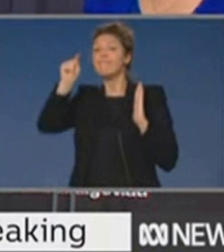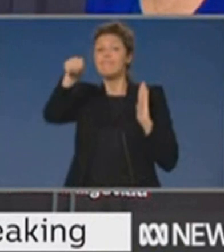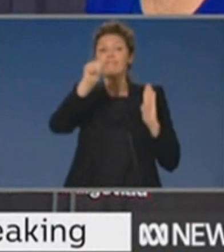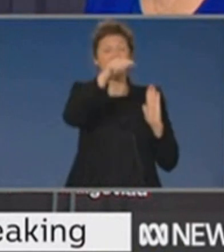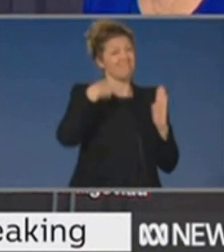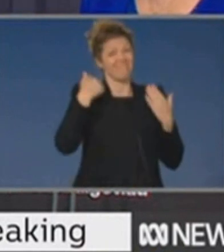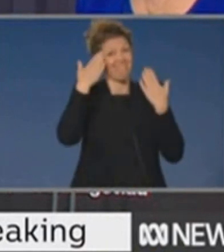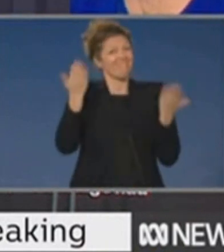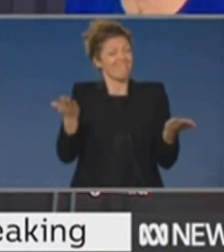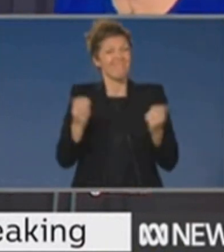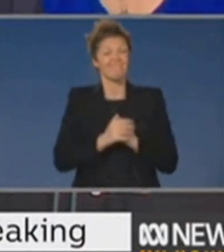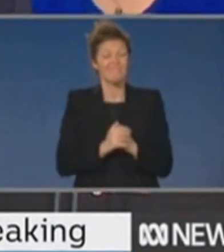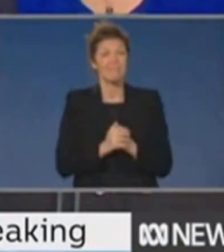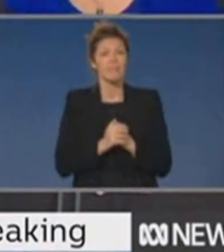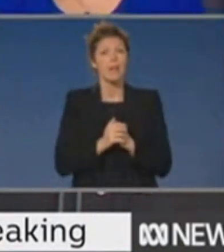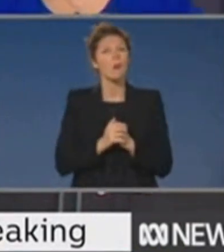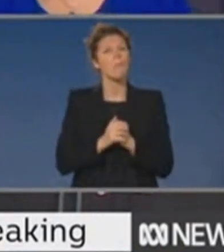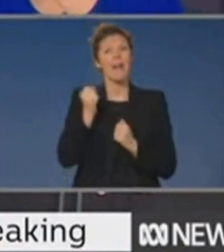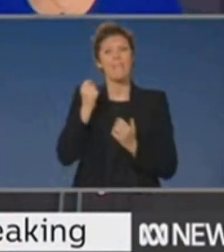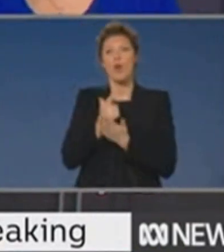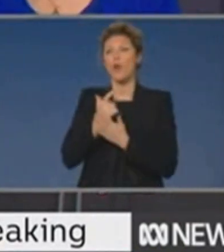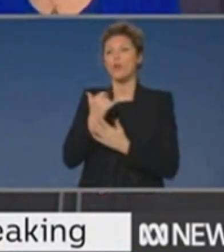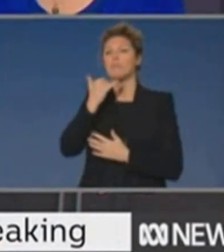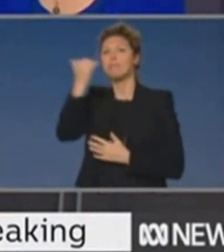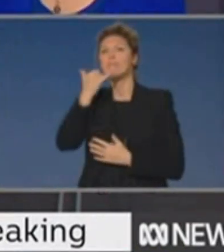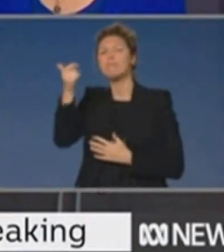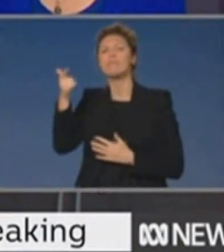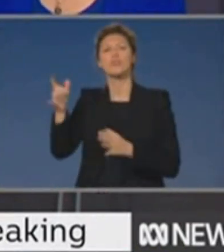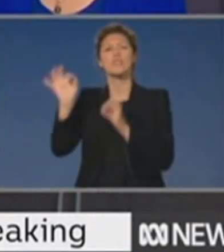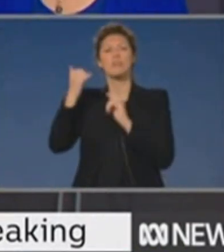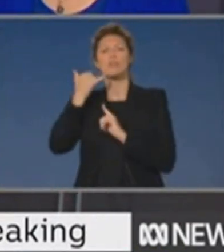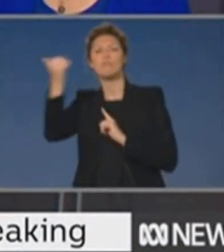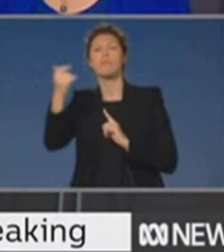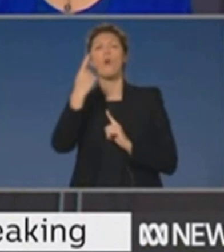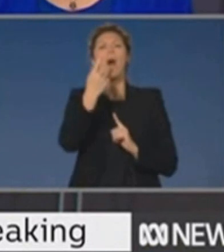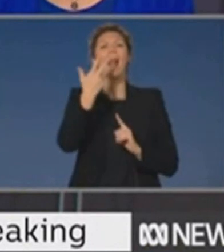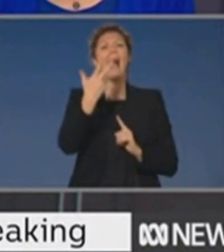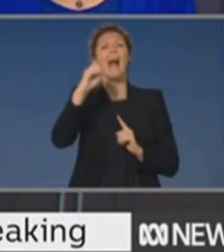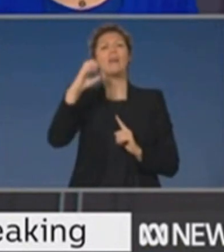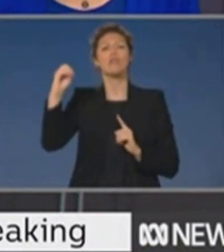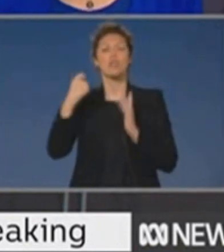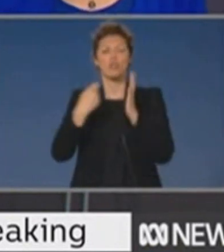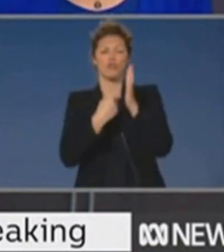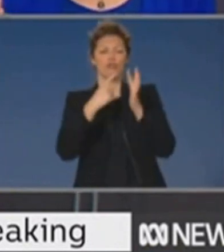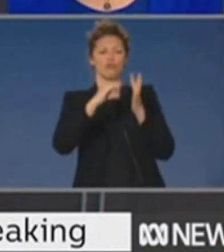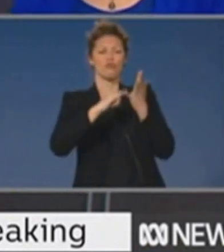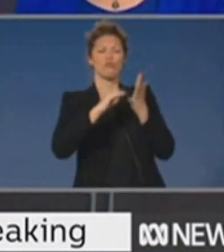look at the increasing calls to 1800 Respect. We can look at the increased calls, not there, but